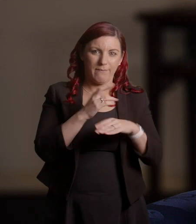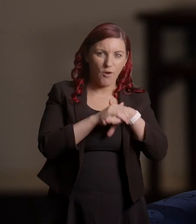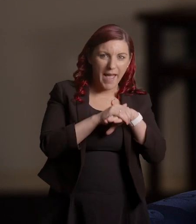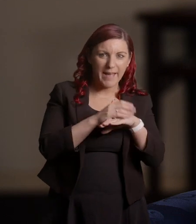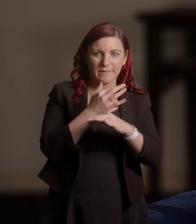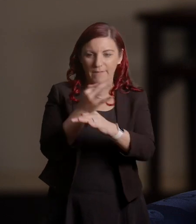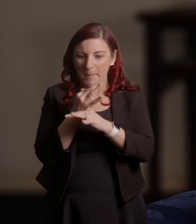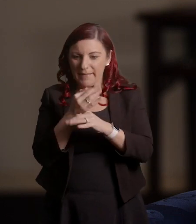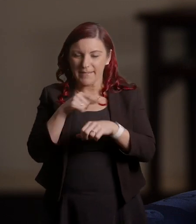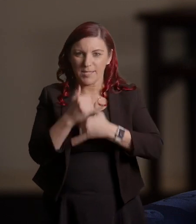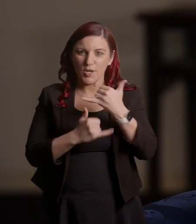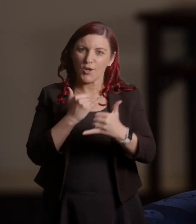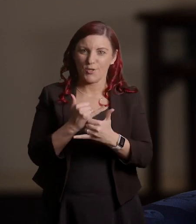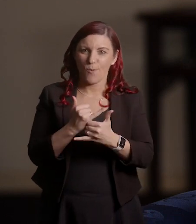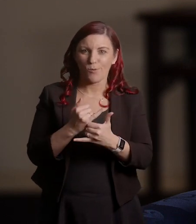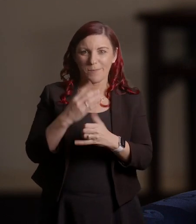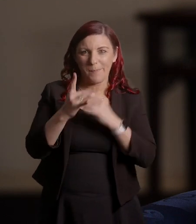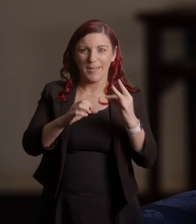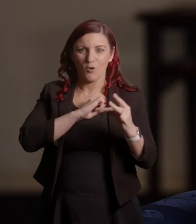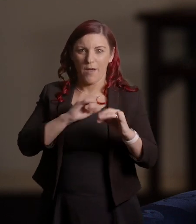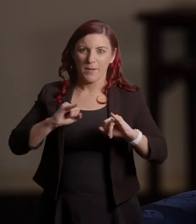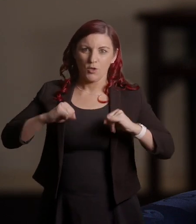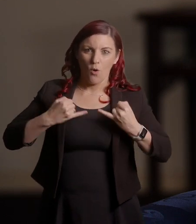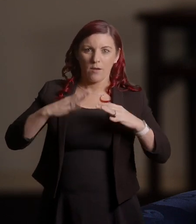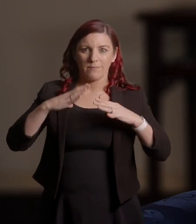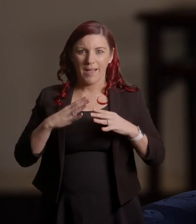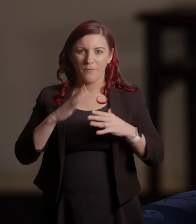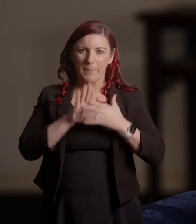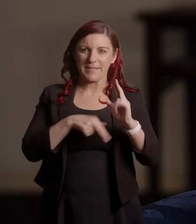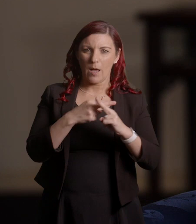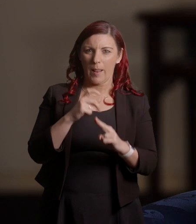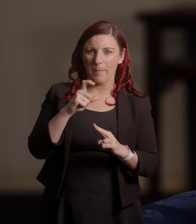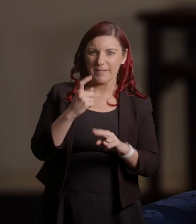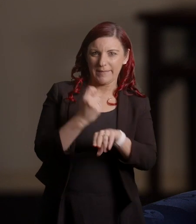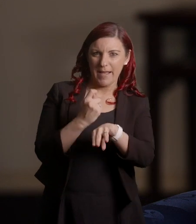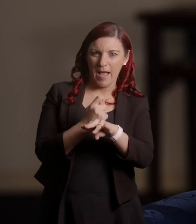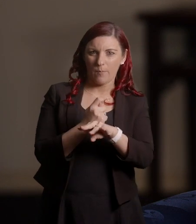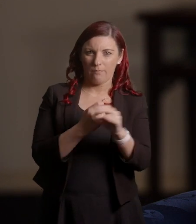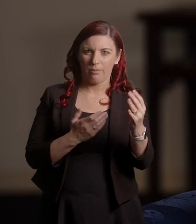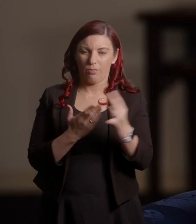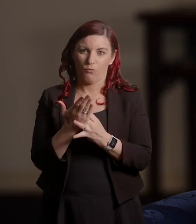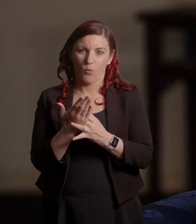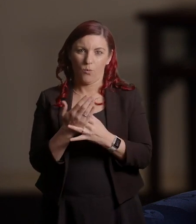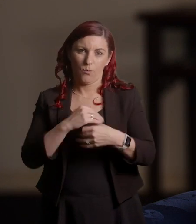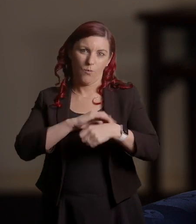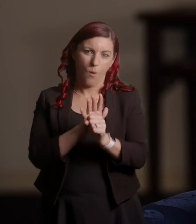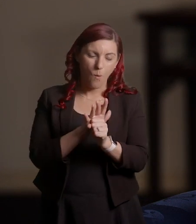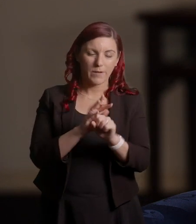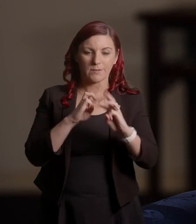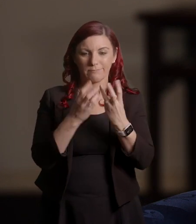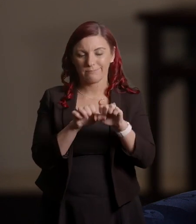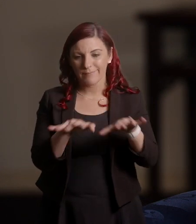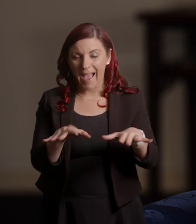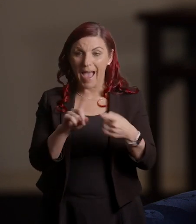close friends or family this year, so making sure that I'm just enjoying that. I've kind of missed out a bit on time through